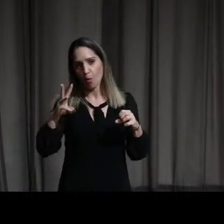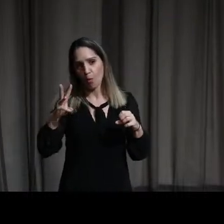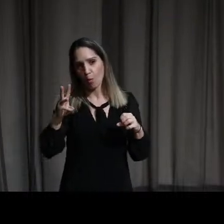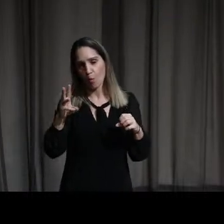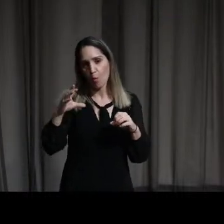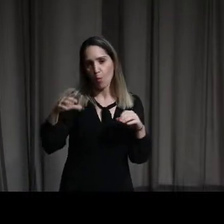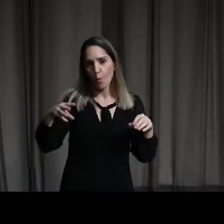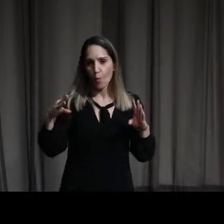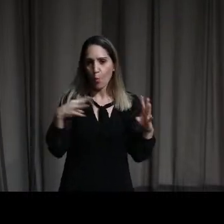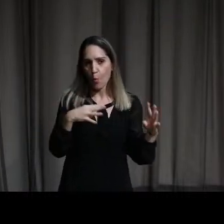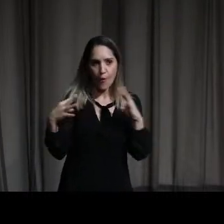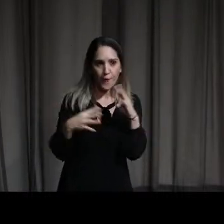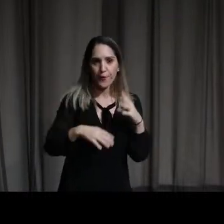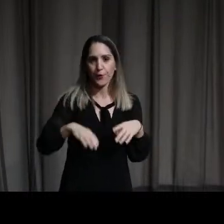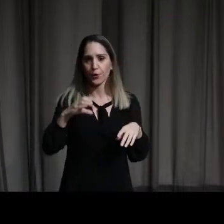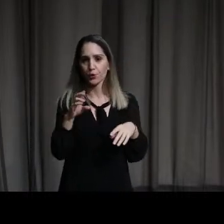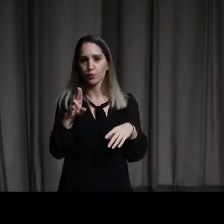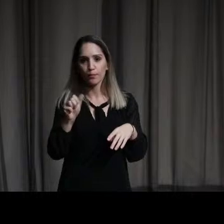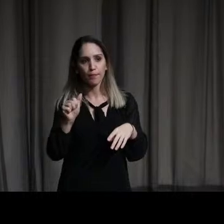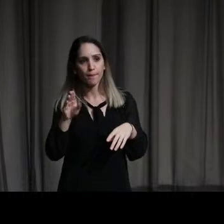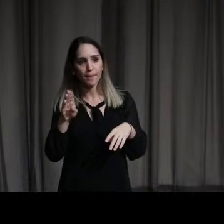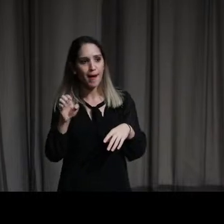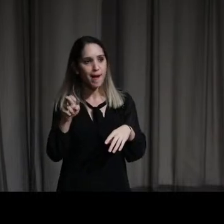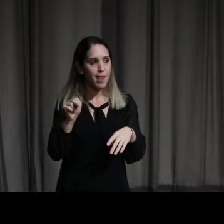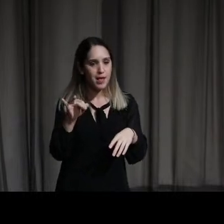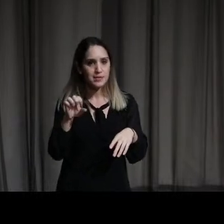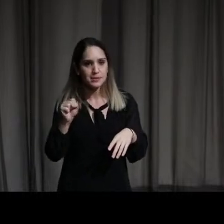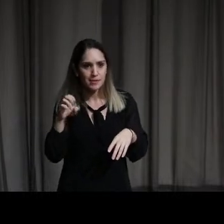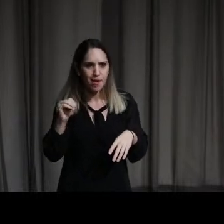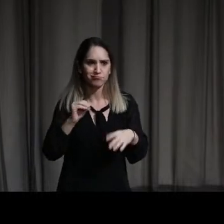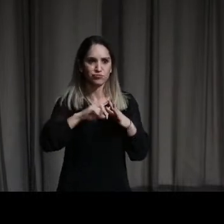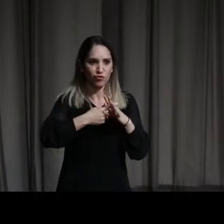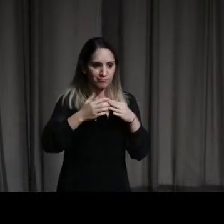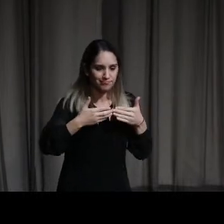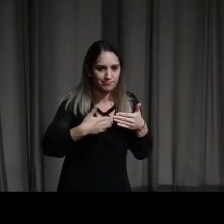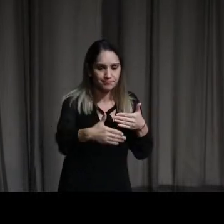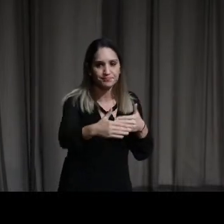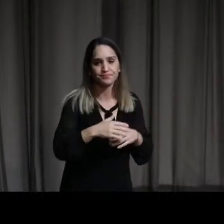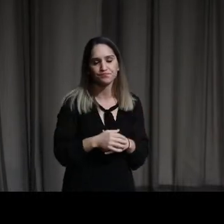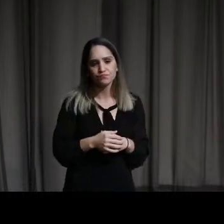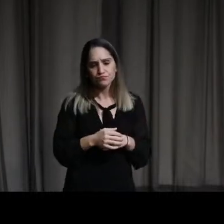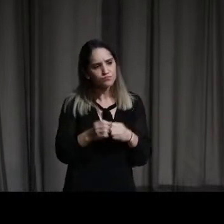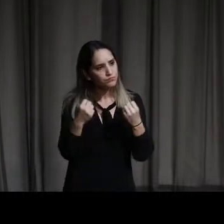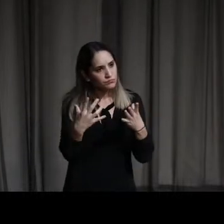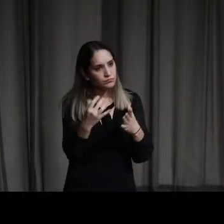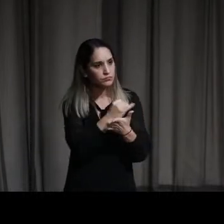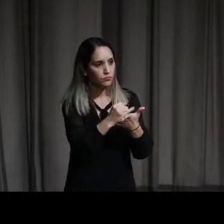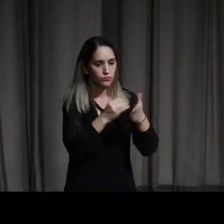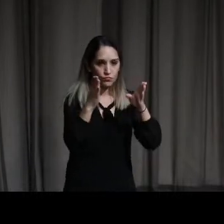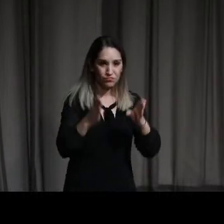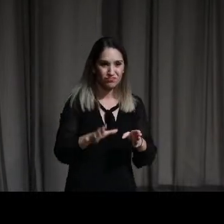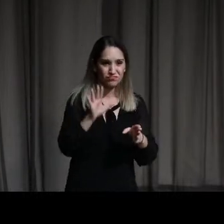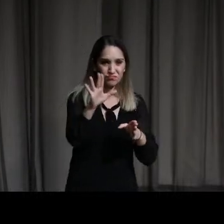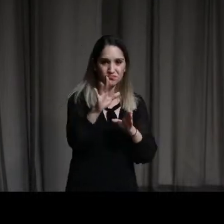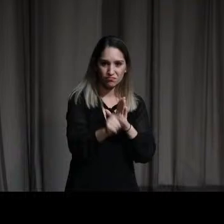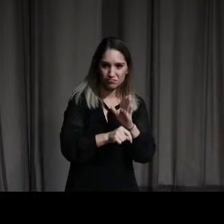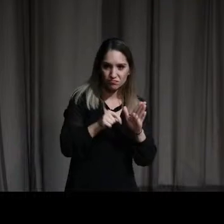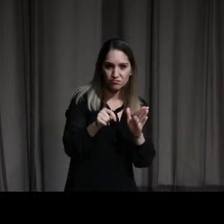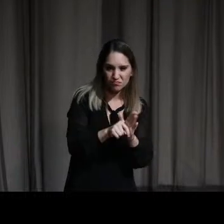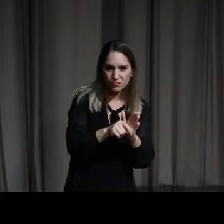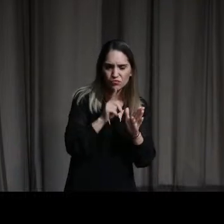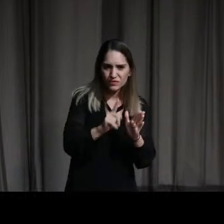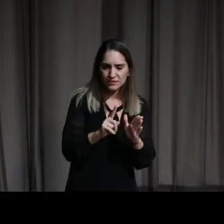about to, you know, celebrate the 60th anniversary of. And the role of artists in that equation is